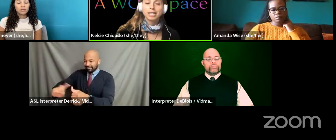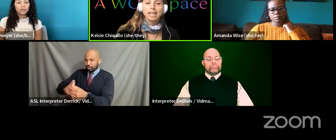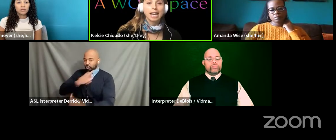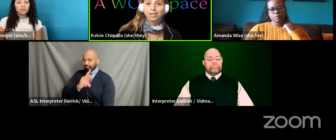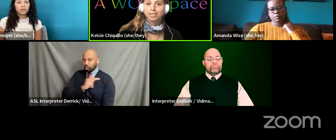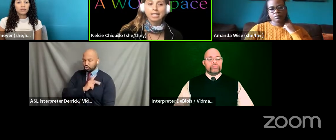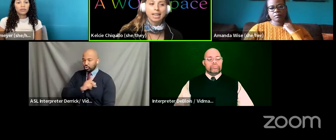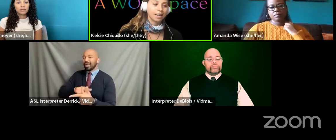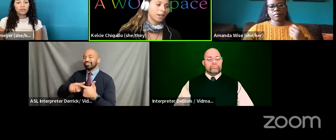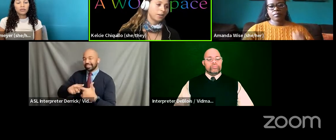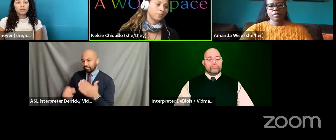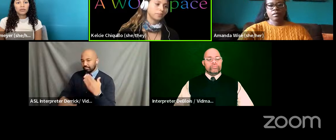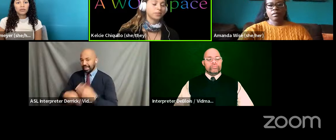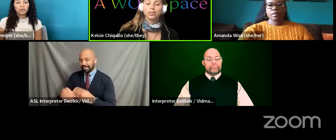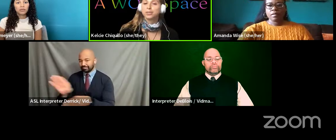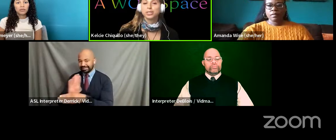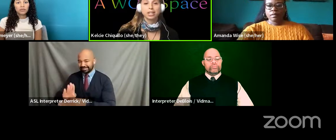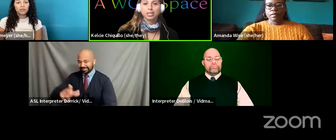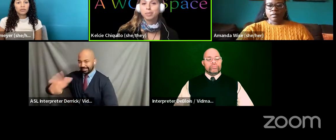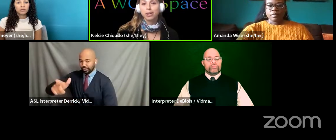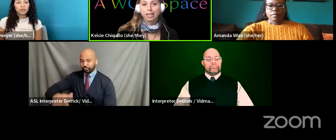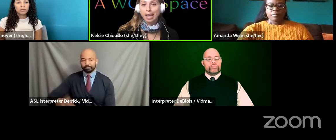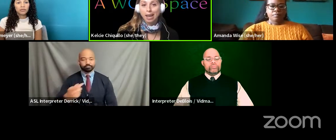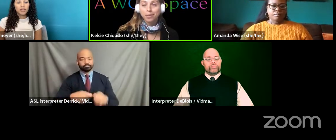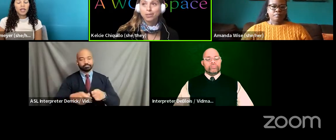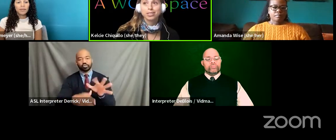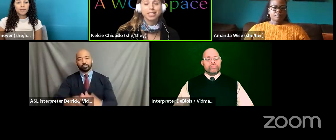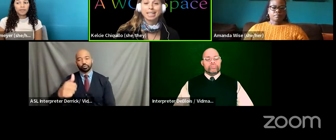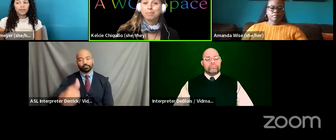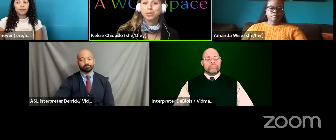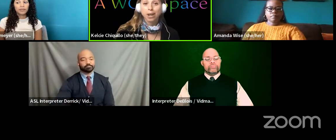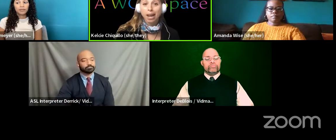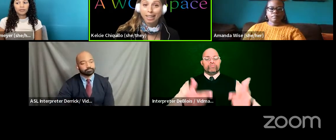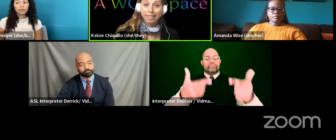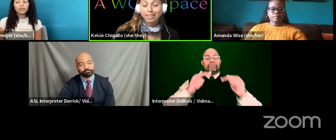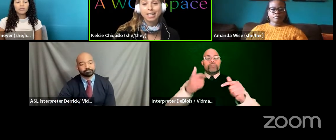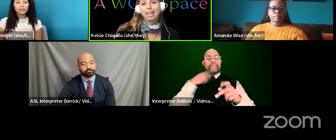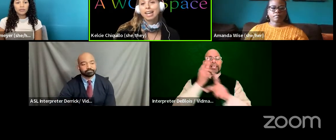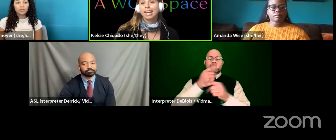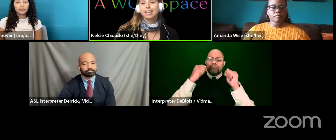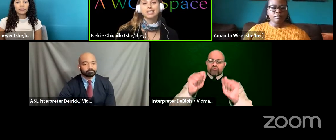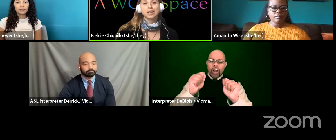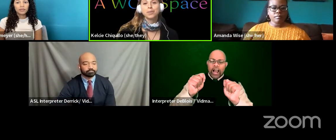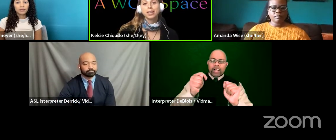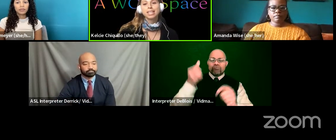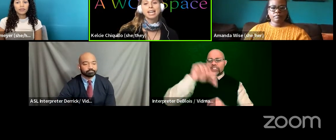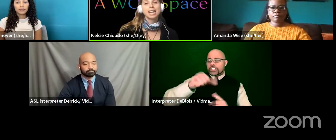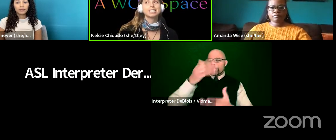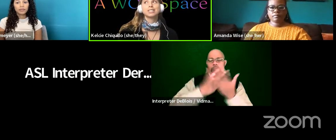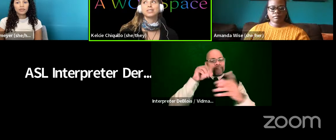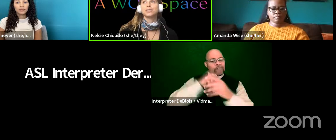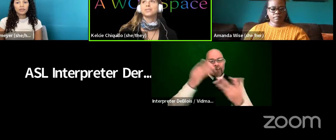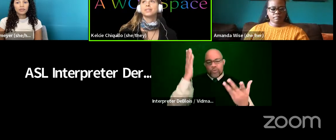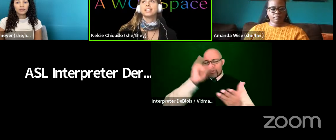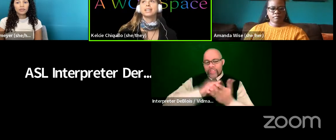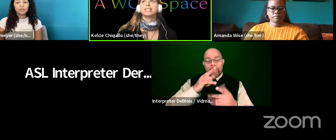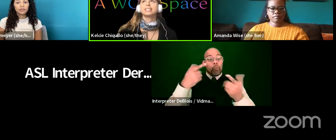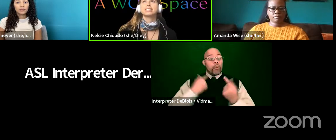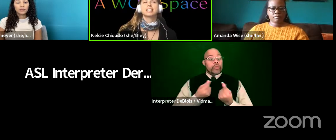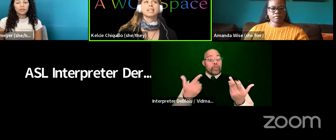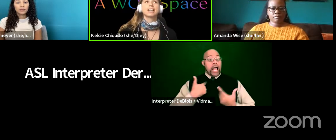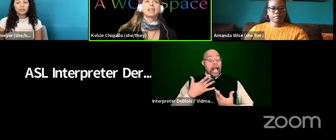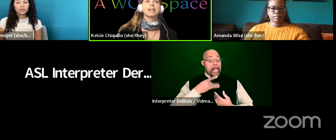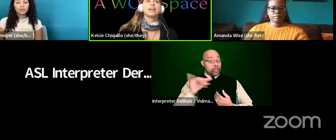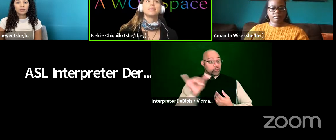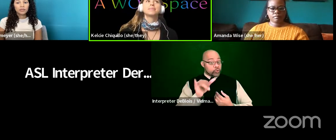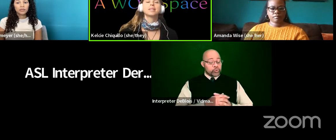Yeah, and just to add on to that, rejection is part of the game, and you just got to keep trying. And one thing that I like to do